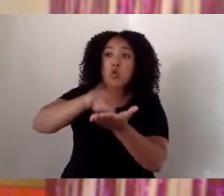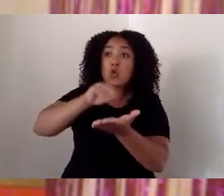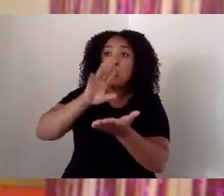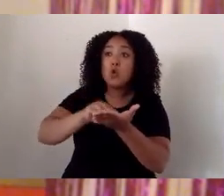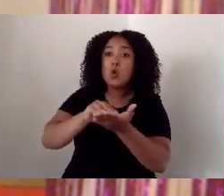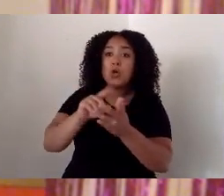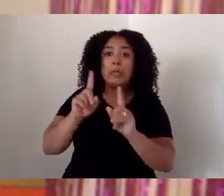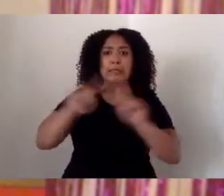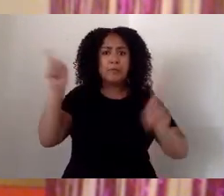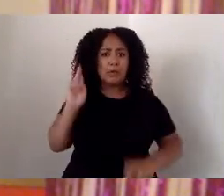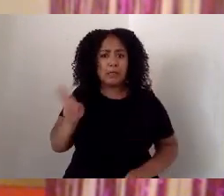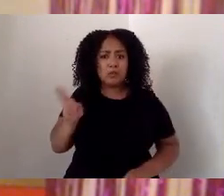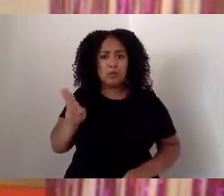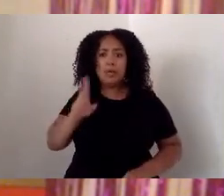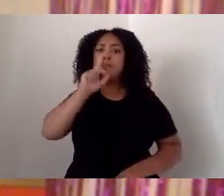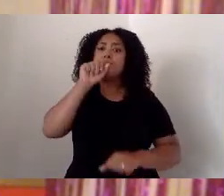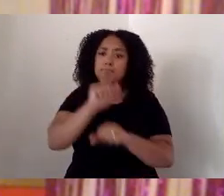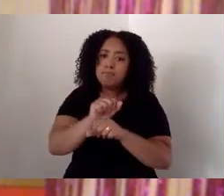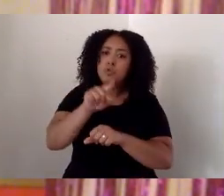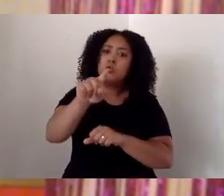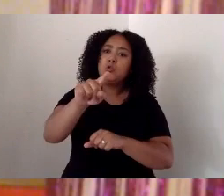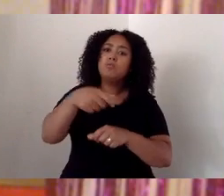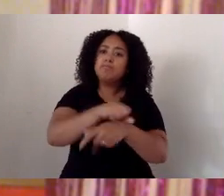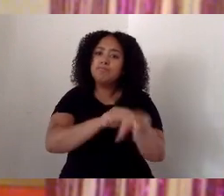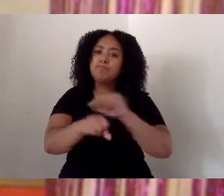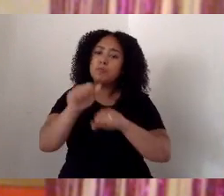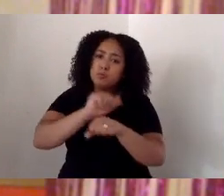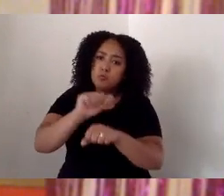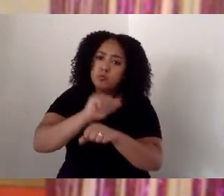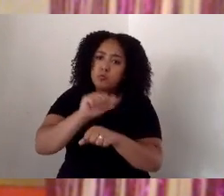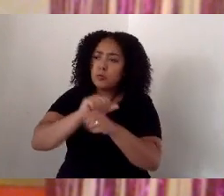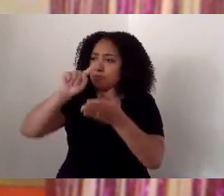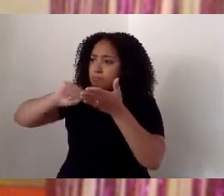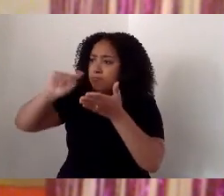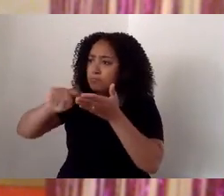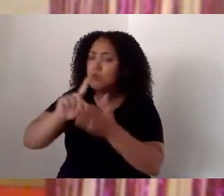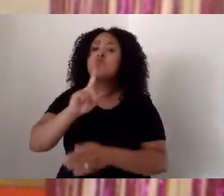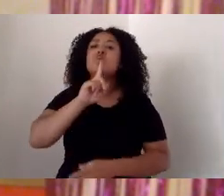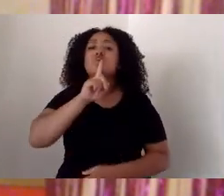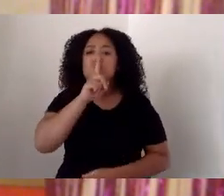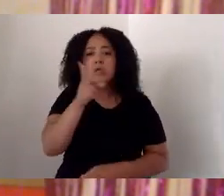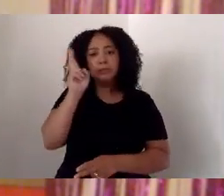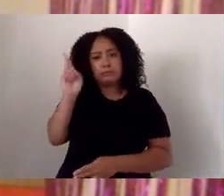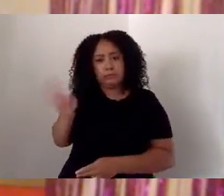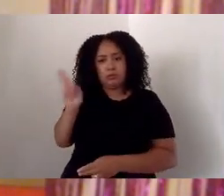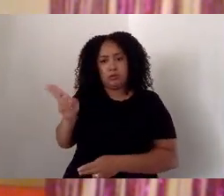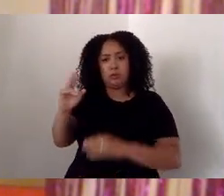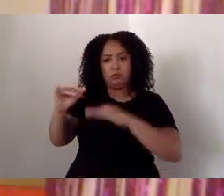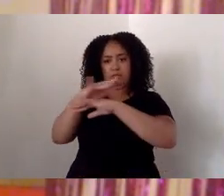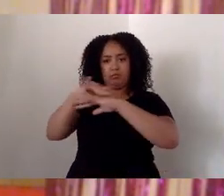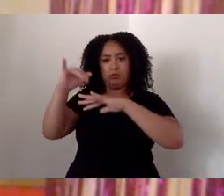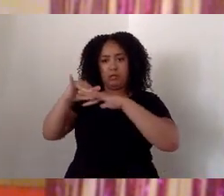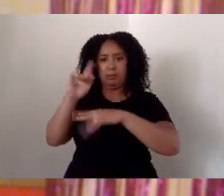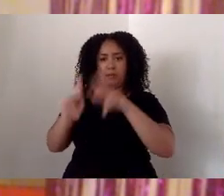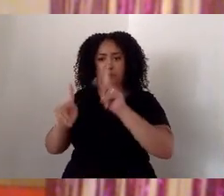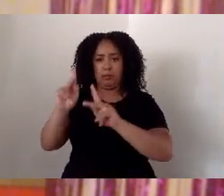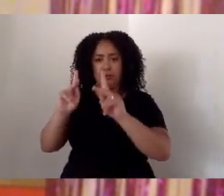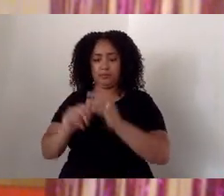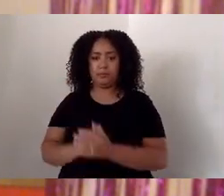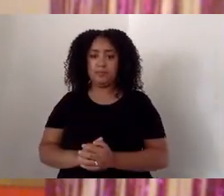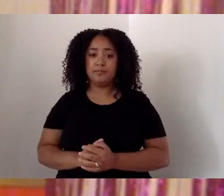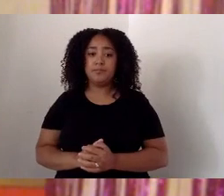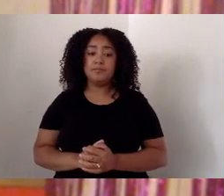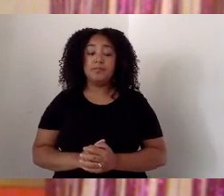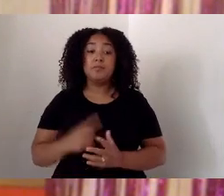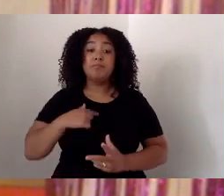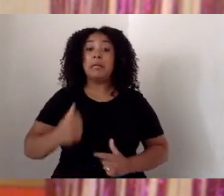acknowledge the traditional territories of where my home in downtown Toronto resides. These are the traditional territories